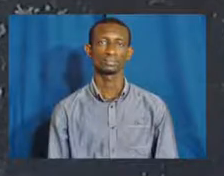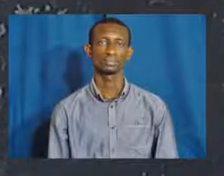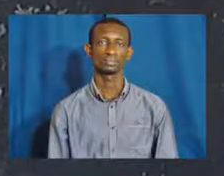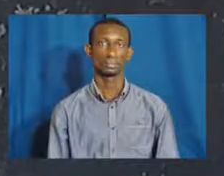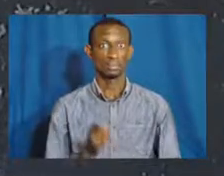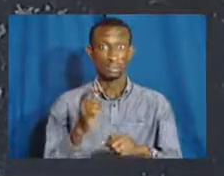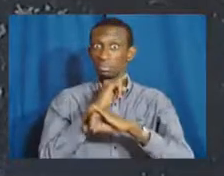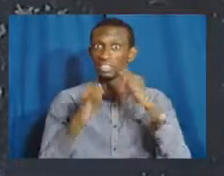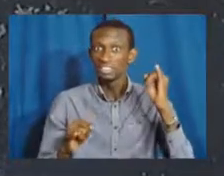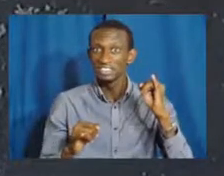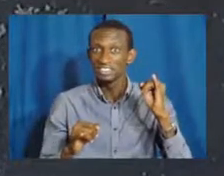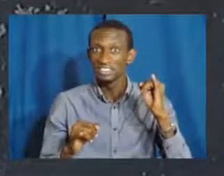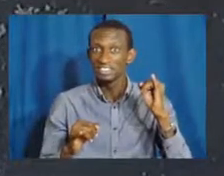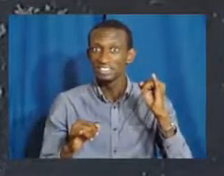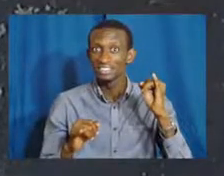Are you done?